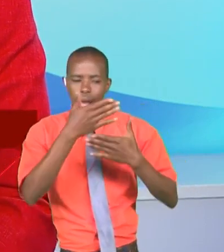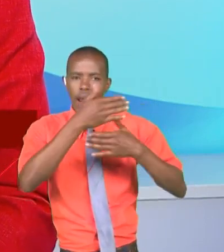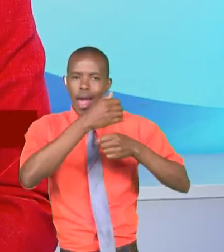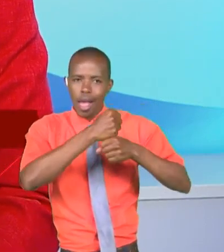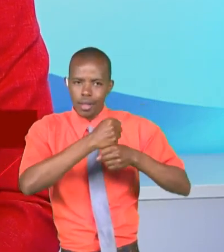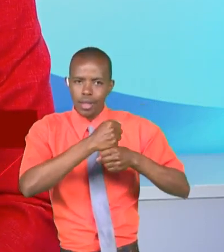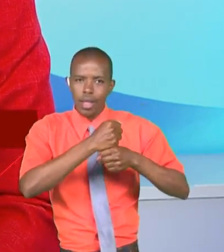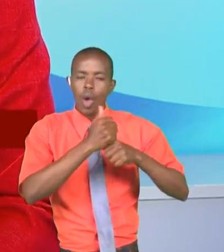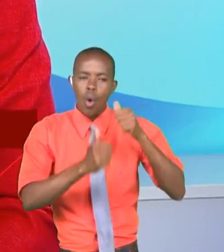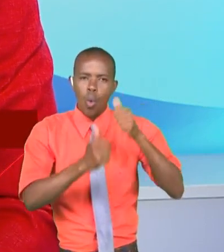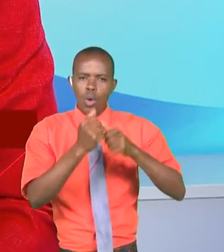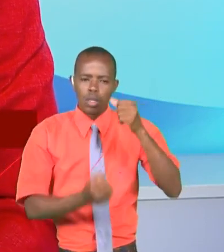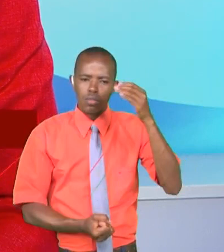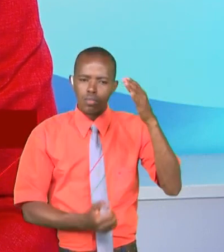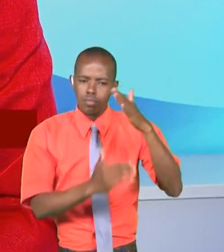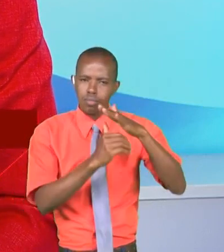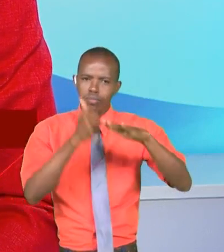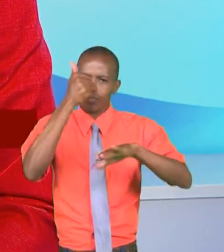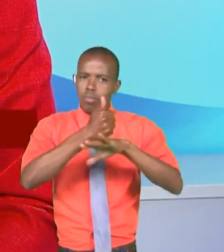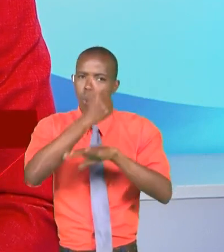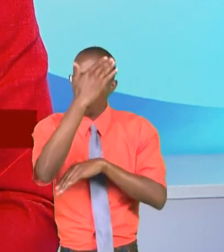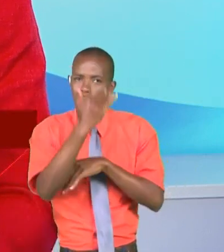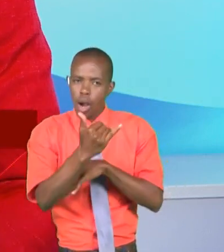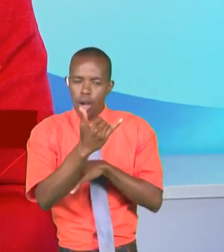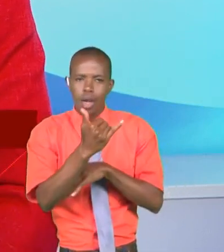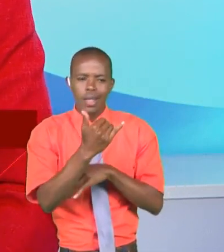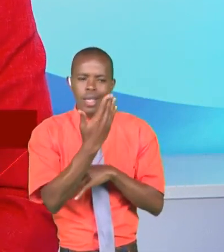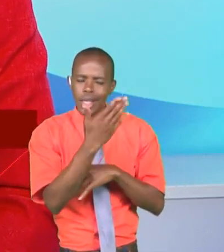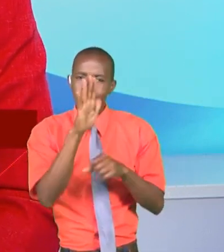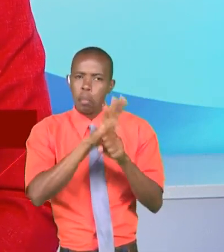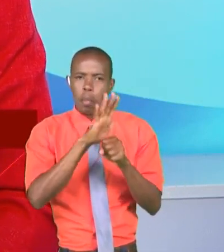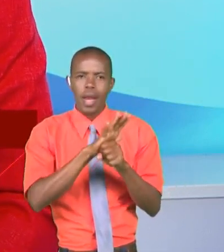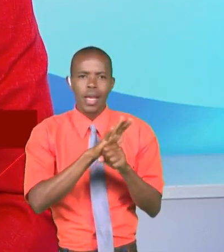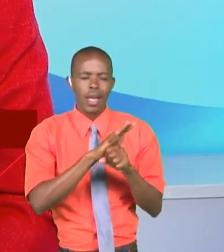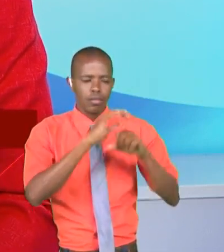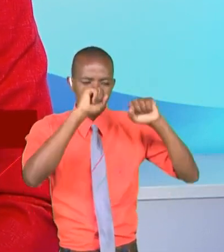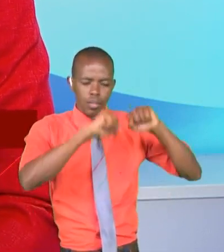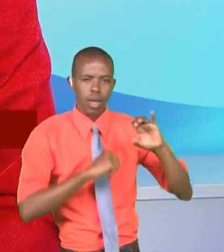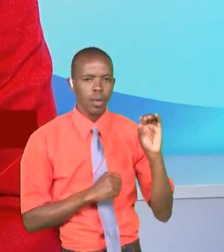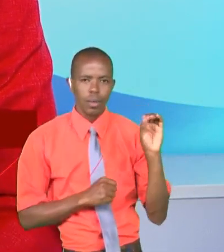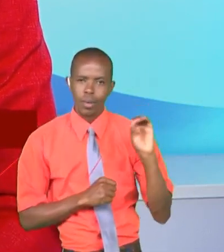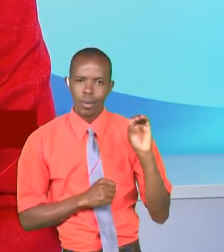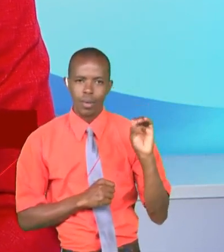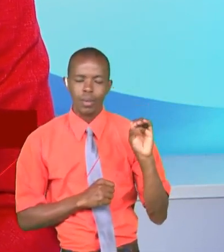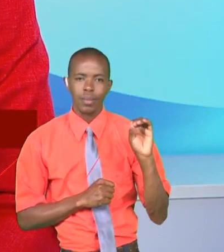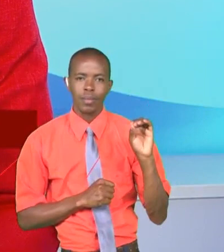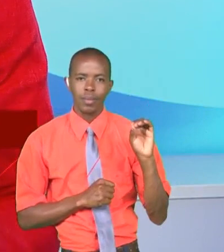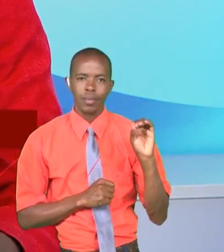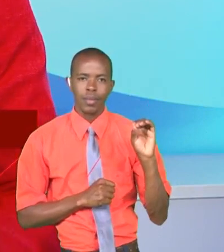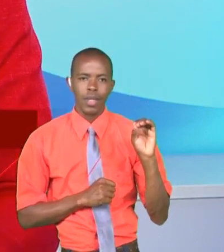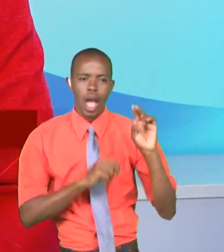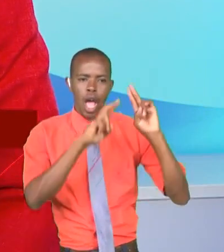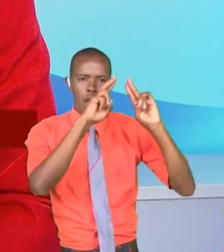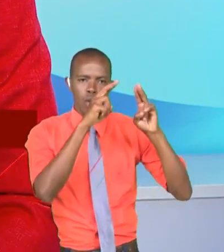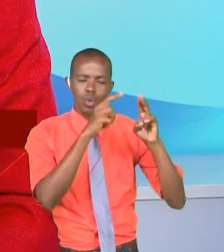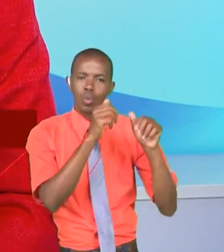alliance that they are formed, because there are many things that have not yet been agreed upon. There are issues